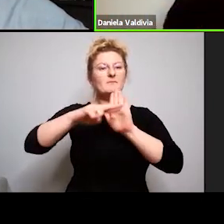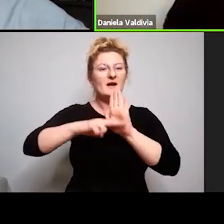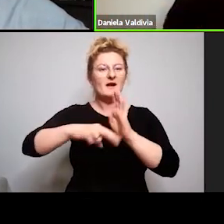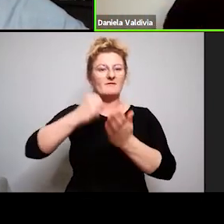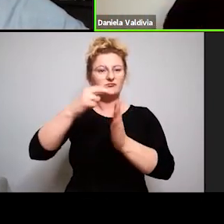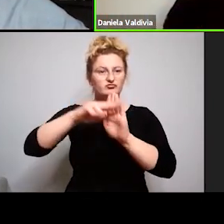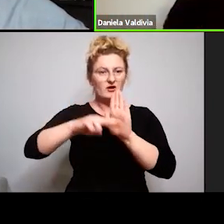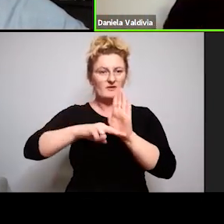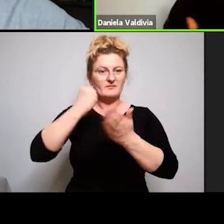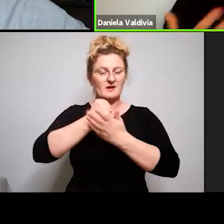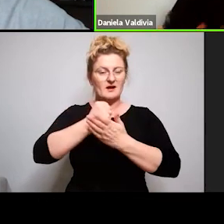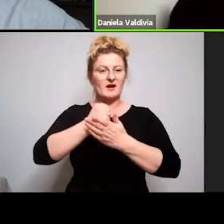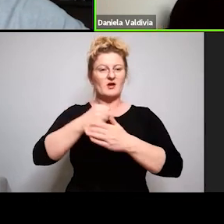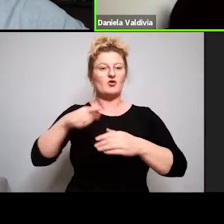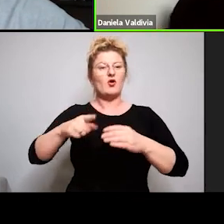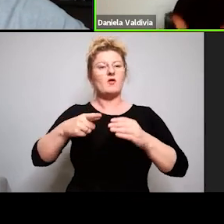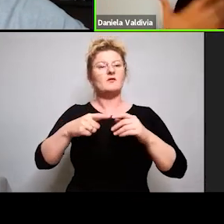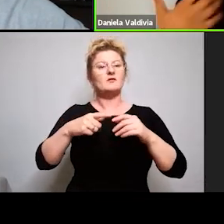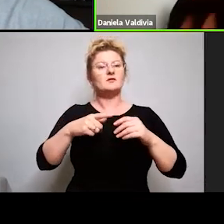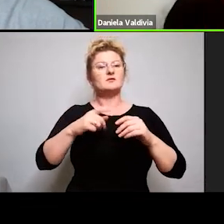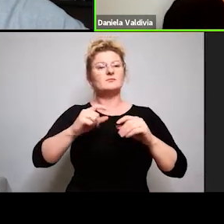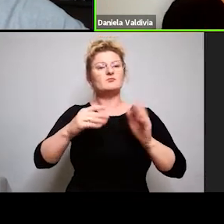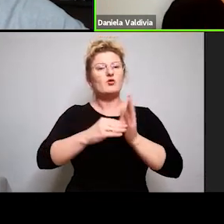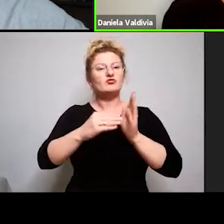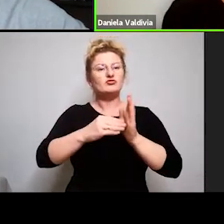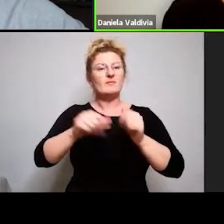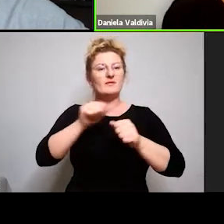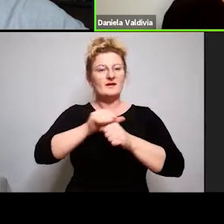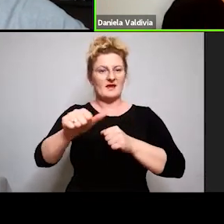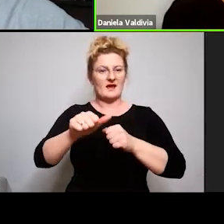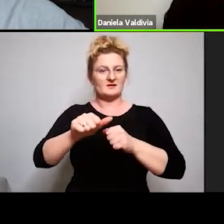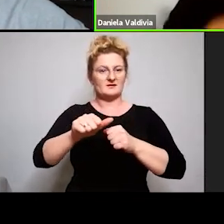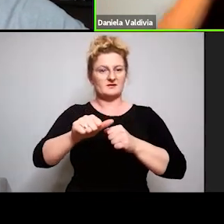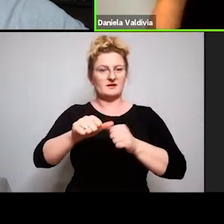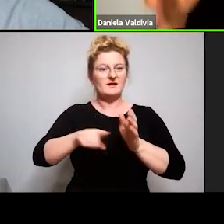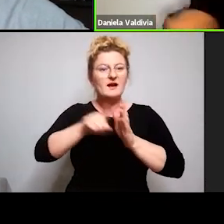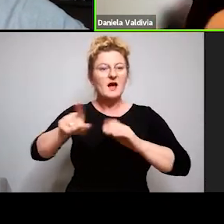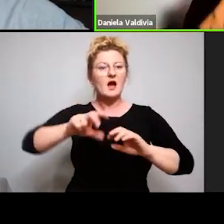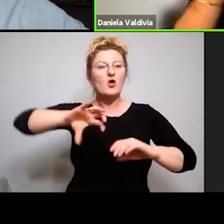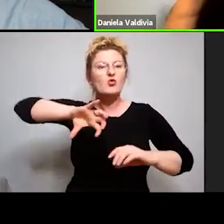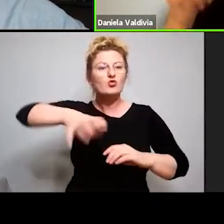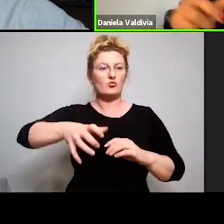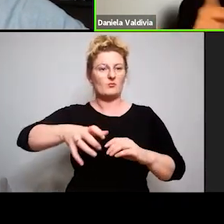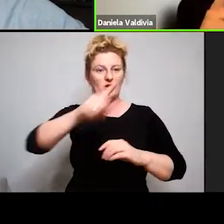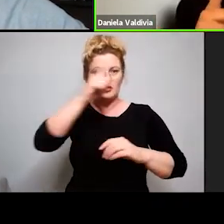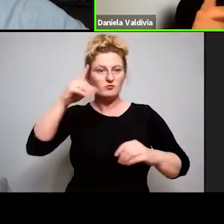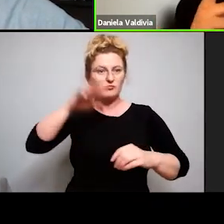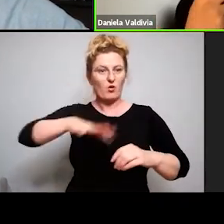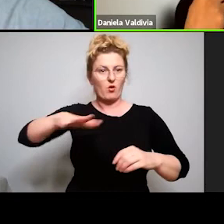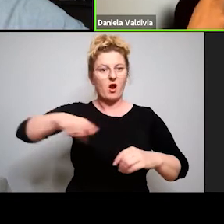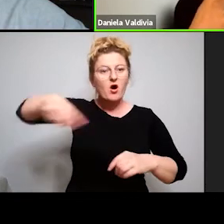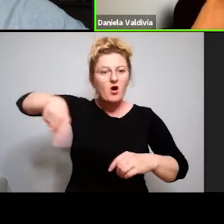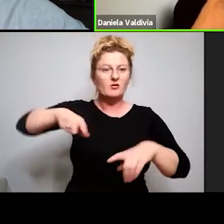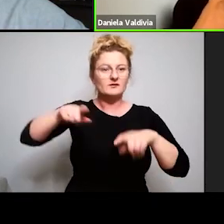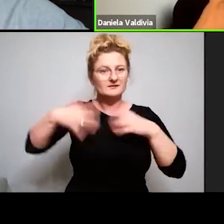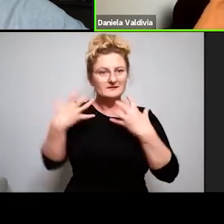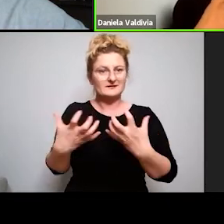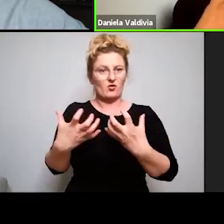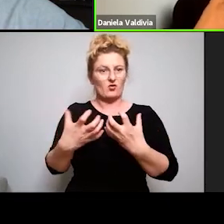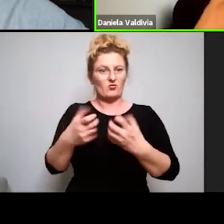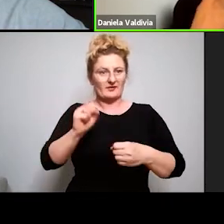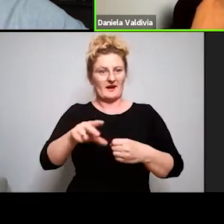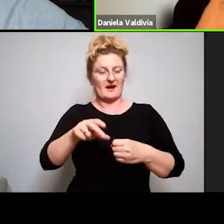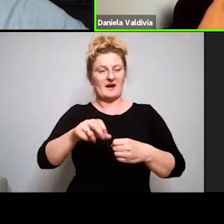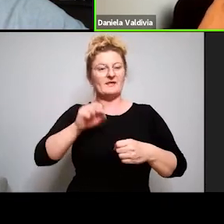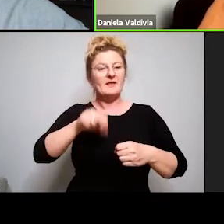need. And that's why you have to raise awareness. So it's kind of a chain. Okay. I